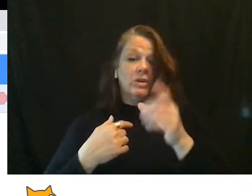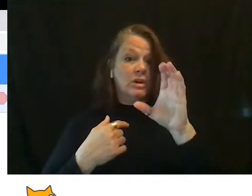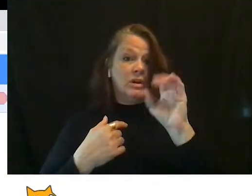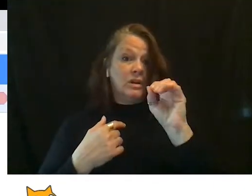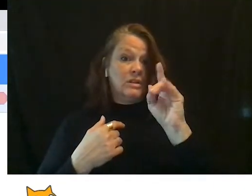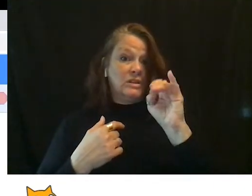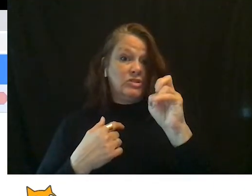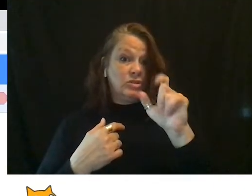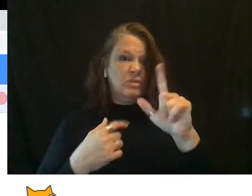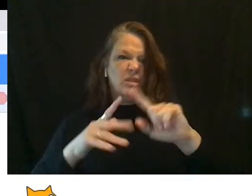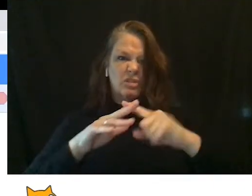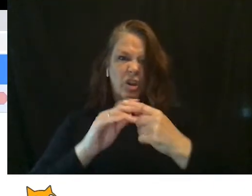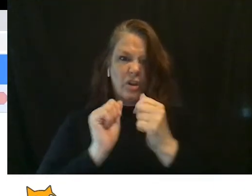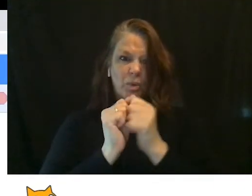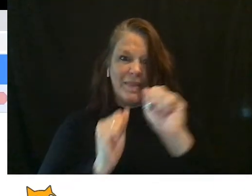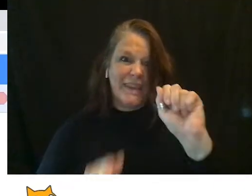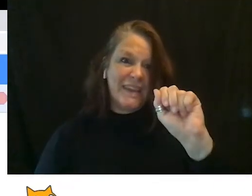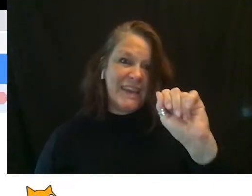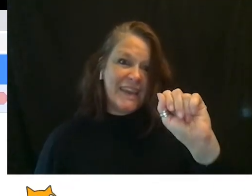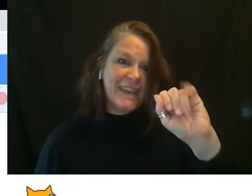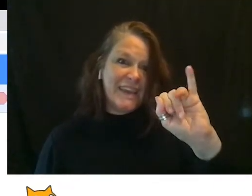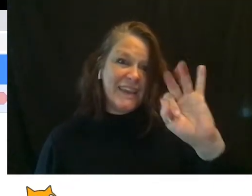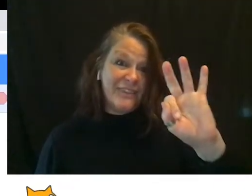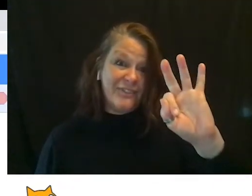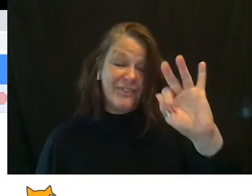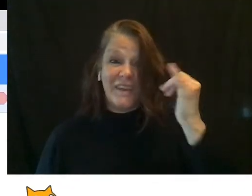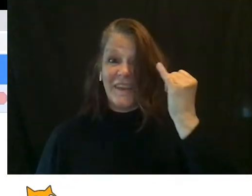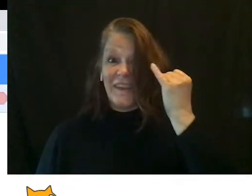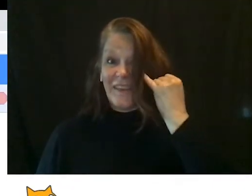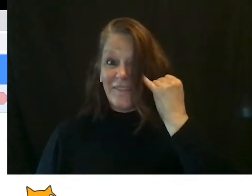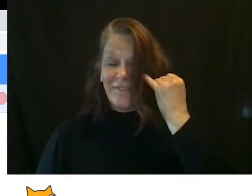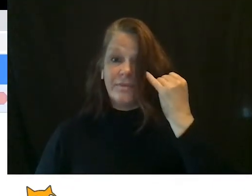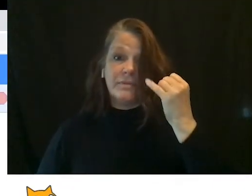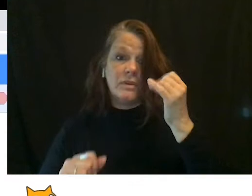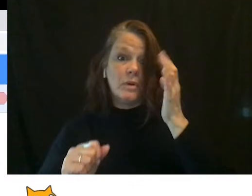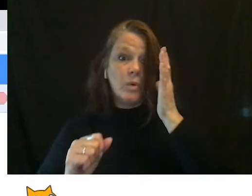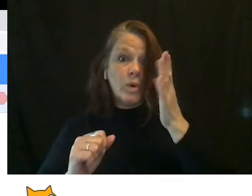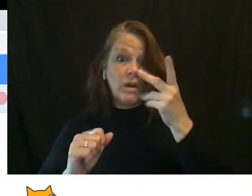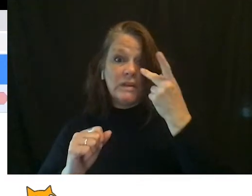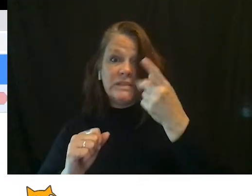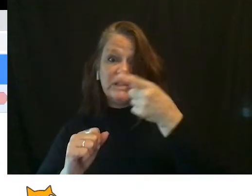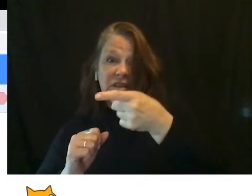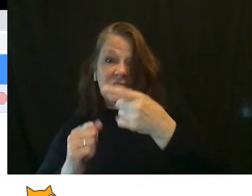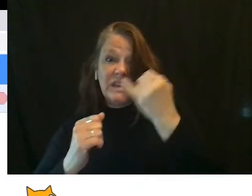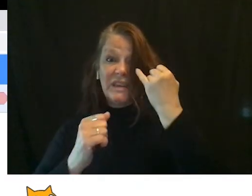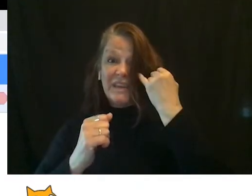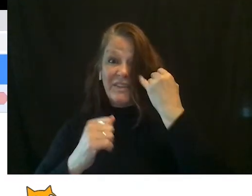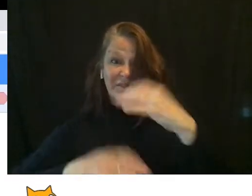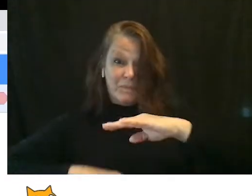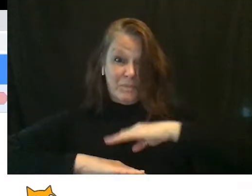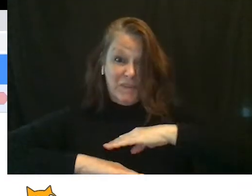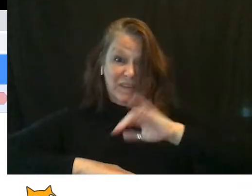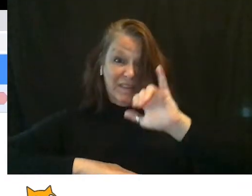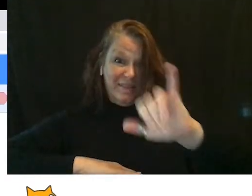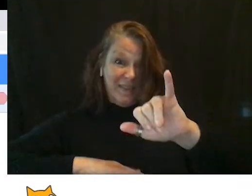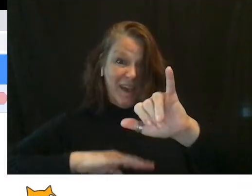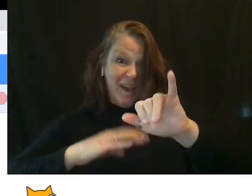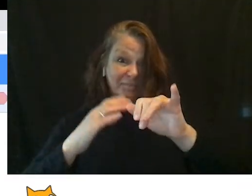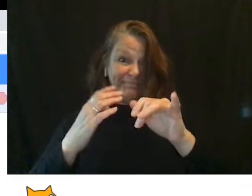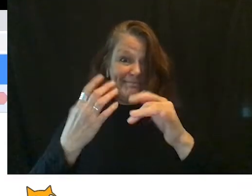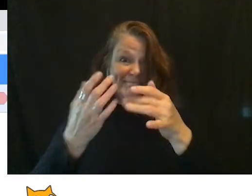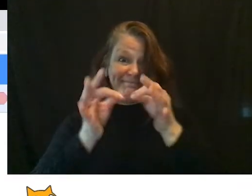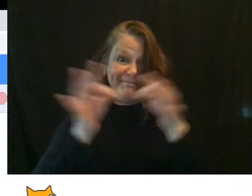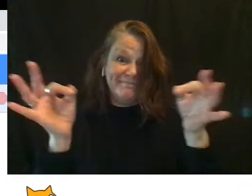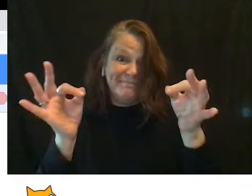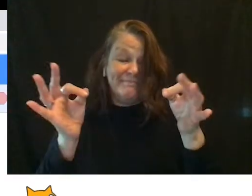if, and then there will be some condition that they check. And then if that condition is met, then it will run the code inside it. So to show you